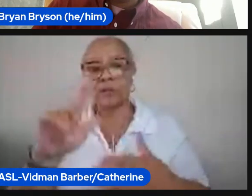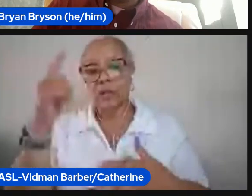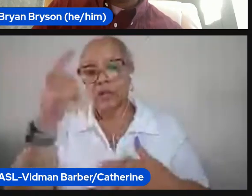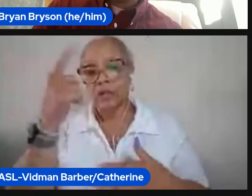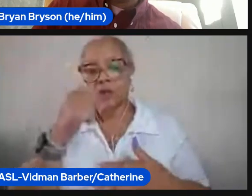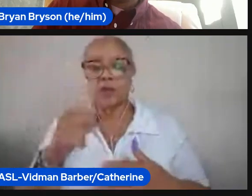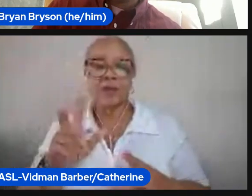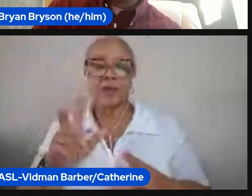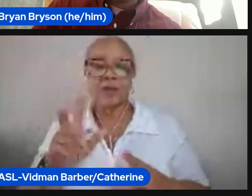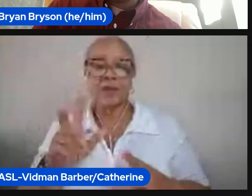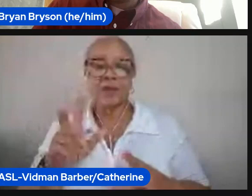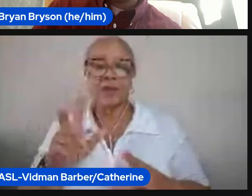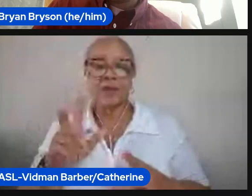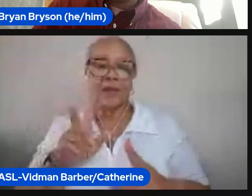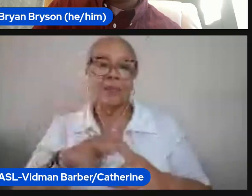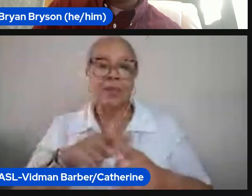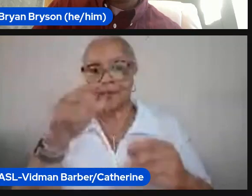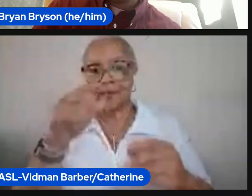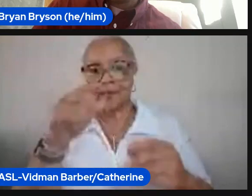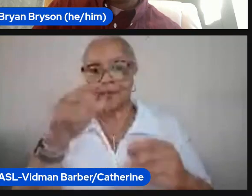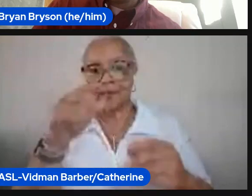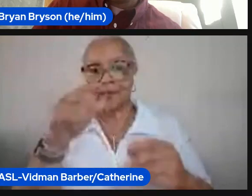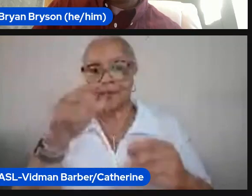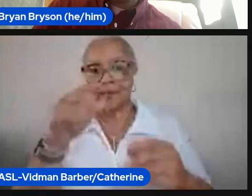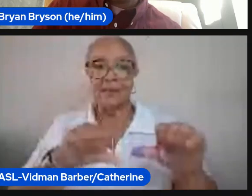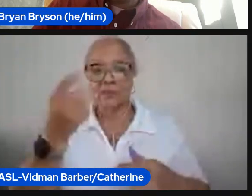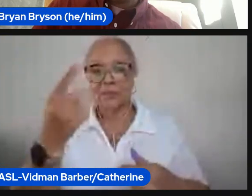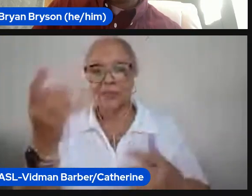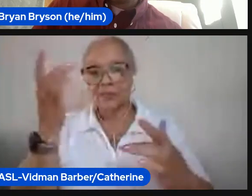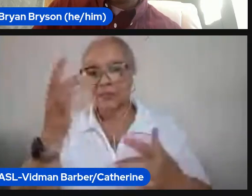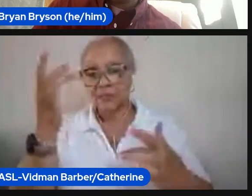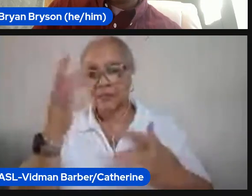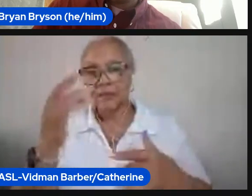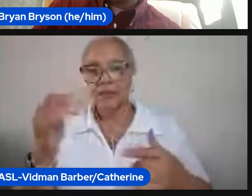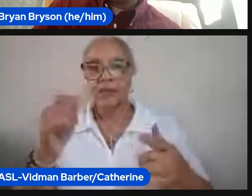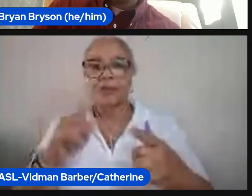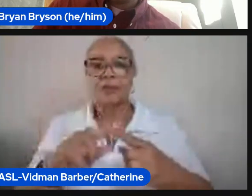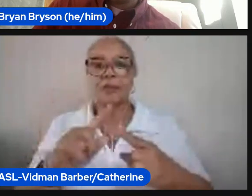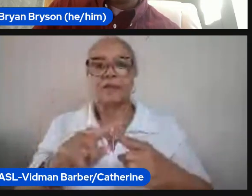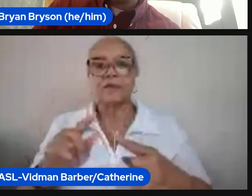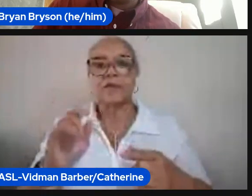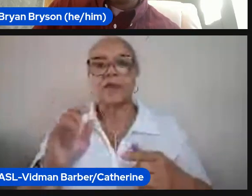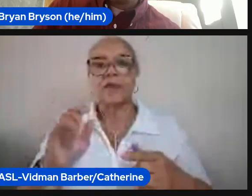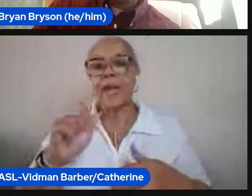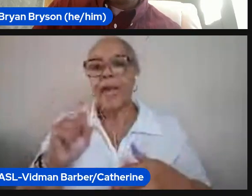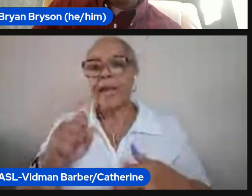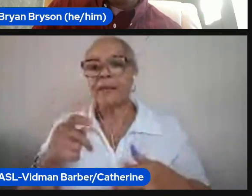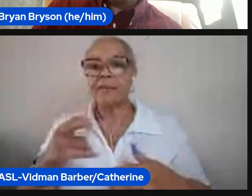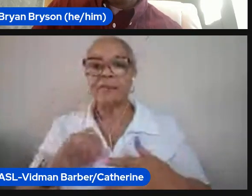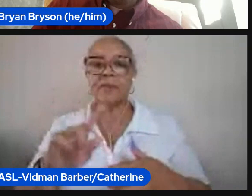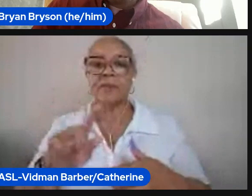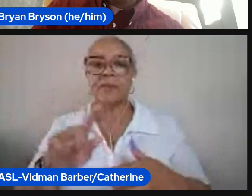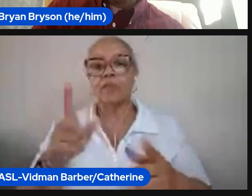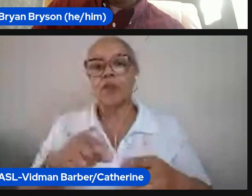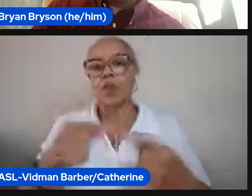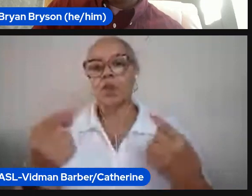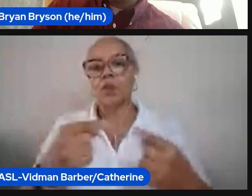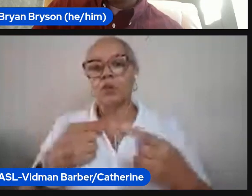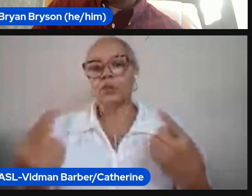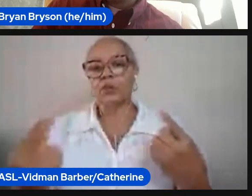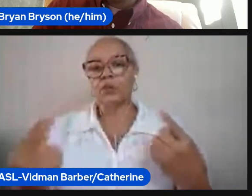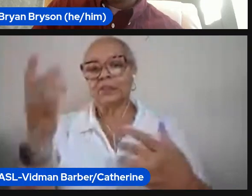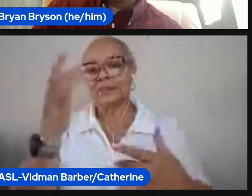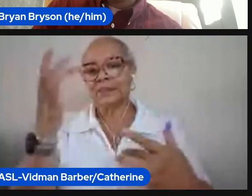statistical data science to understand disease heterogeneity, particularly in asthma and allergic diseases.